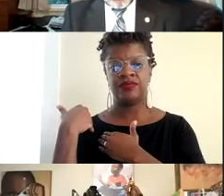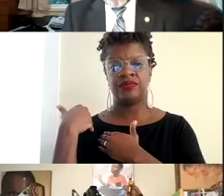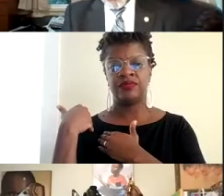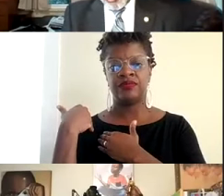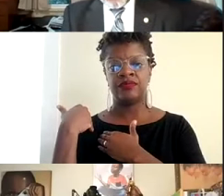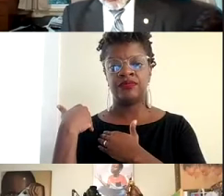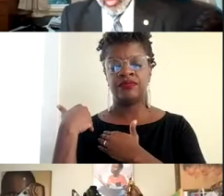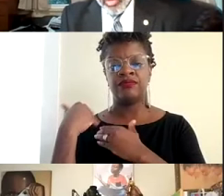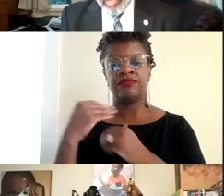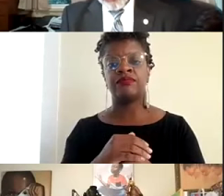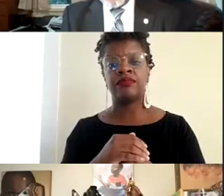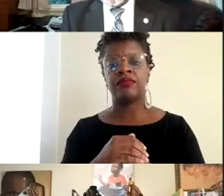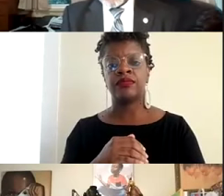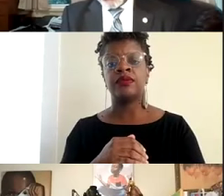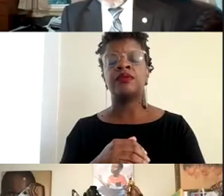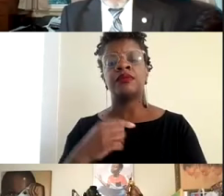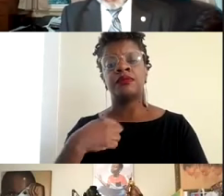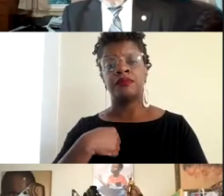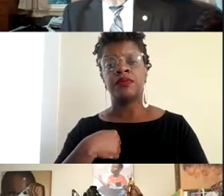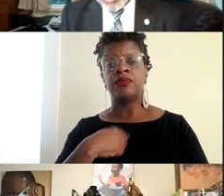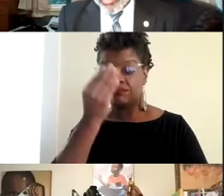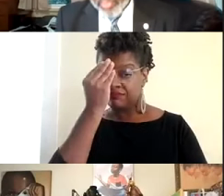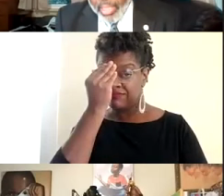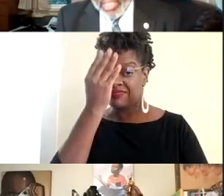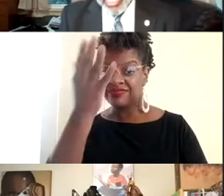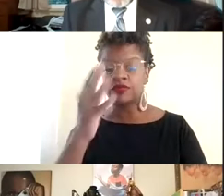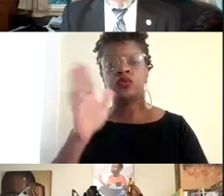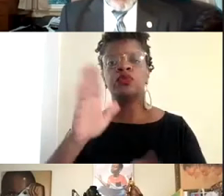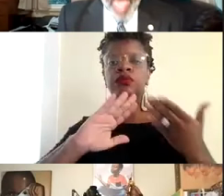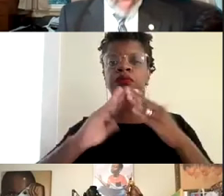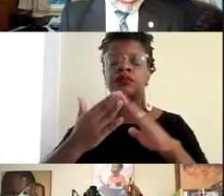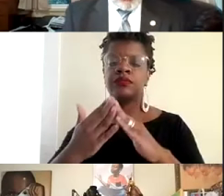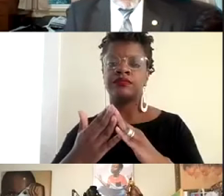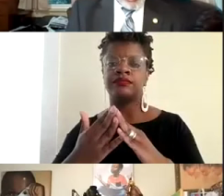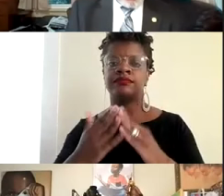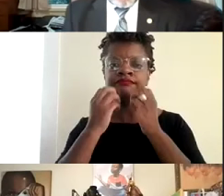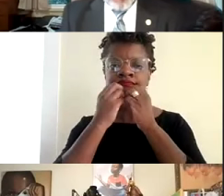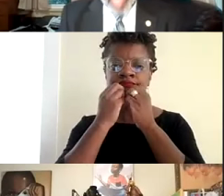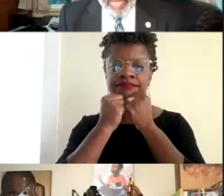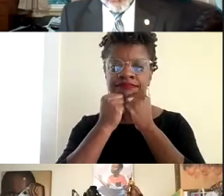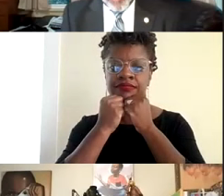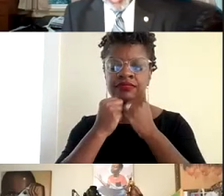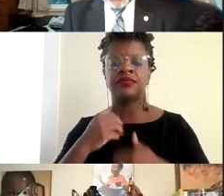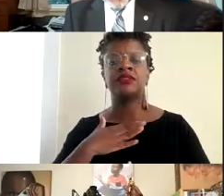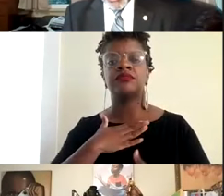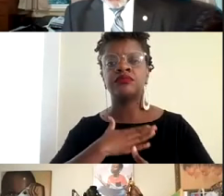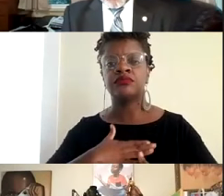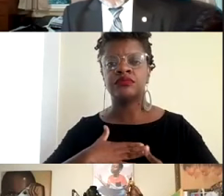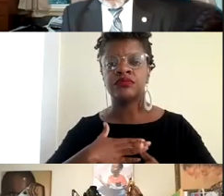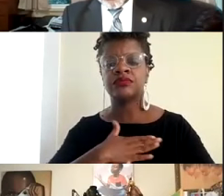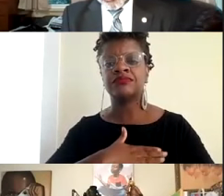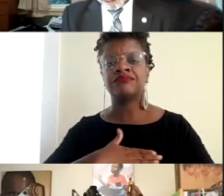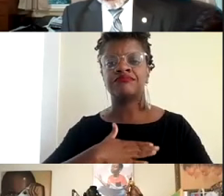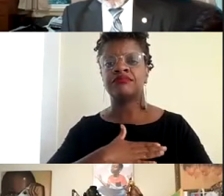me to assure you that your community appreciates and values your sacrifice and